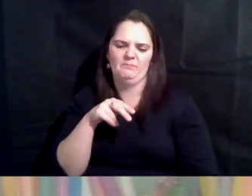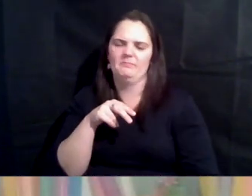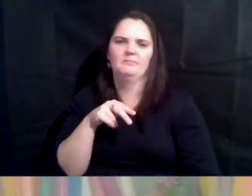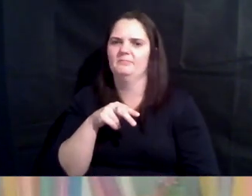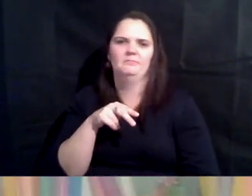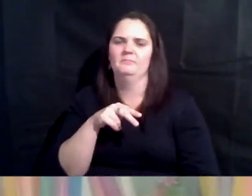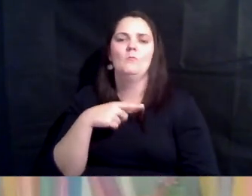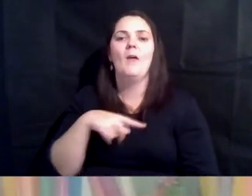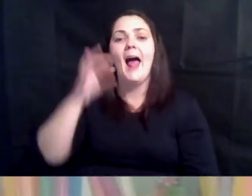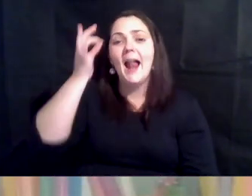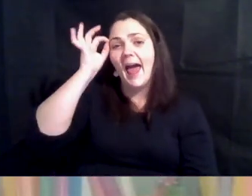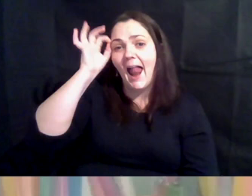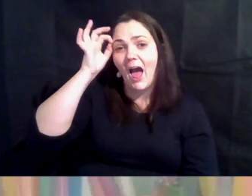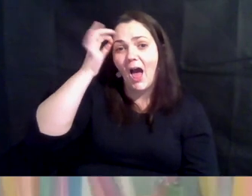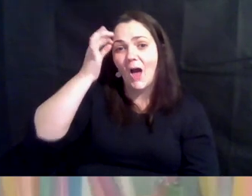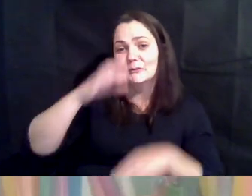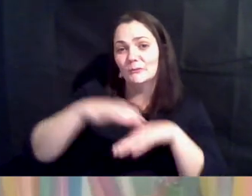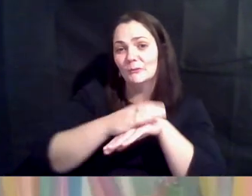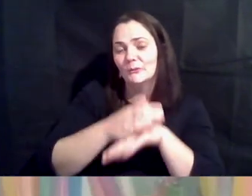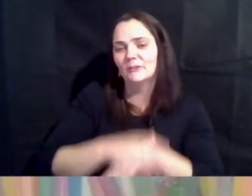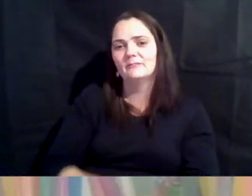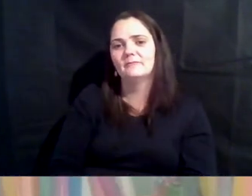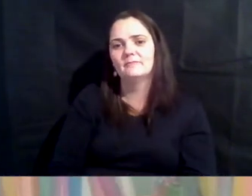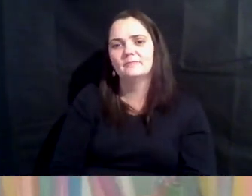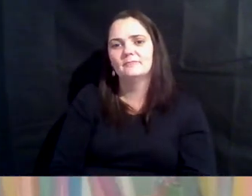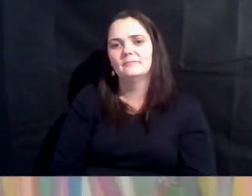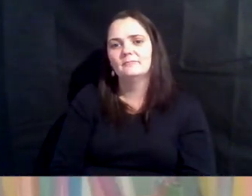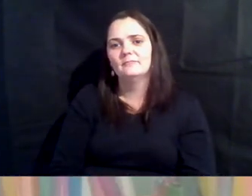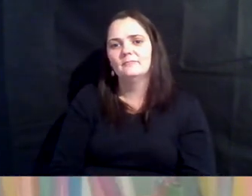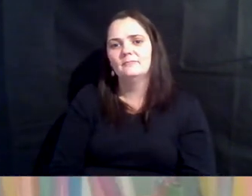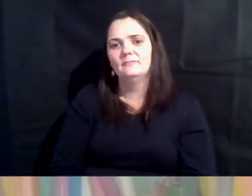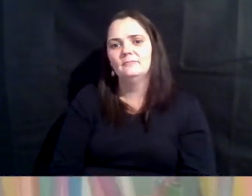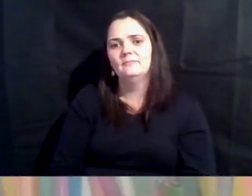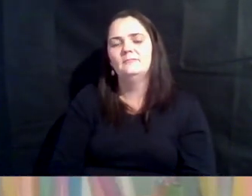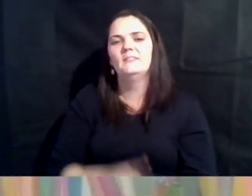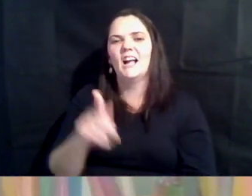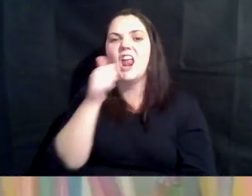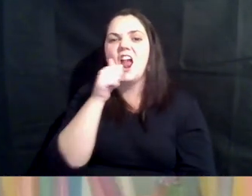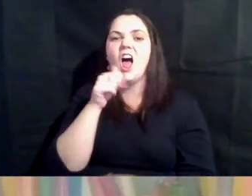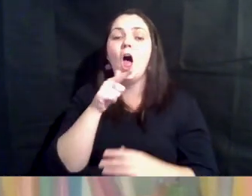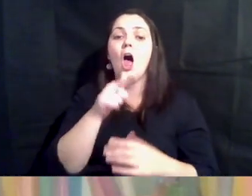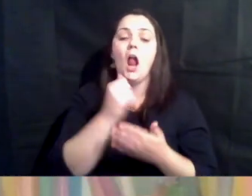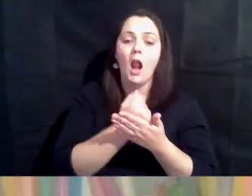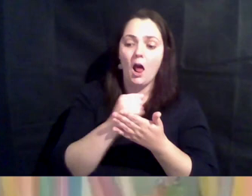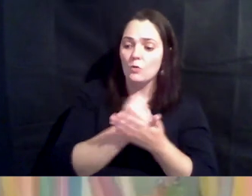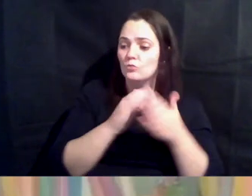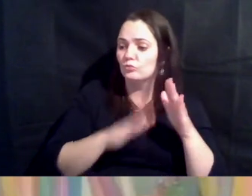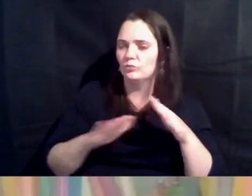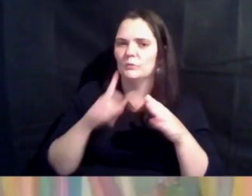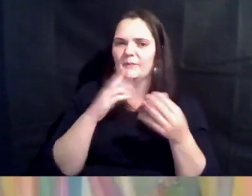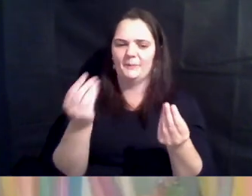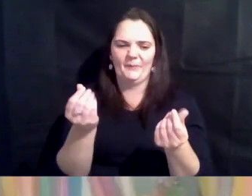shoes, so I'm going to cover them up as well. Well, we're getting quite abstract. One hazard of this is you do get kind of gluey fingers,